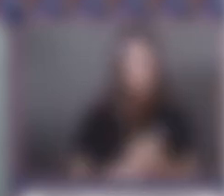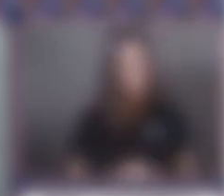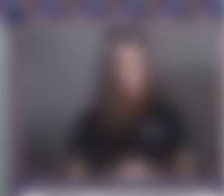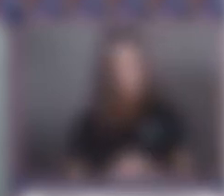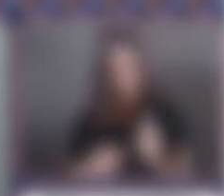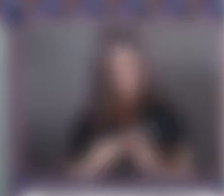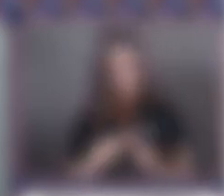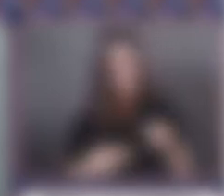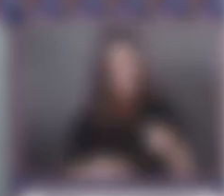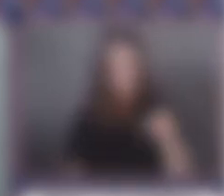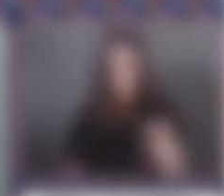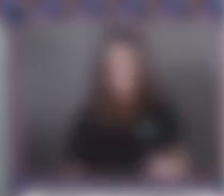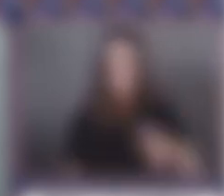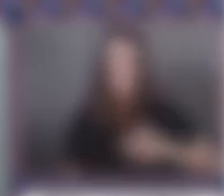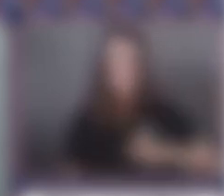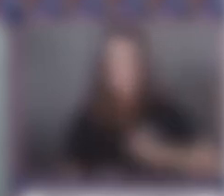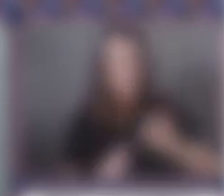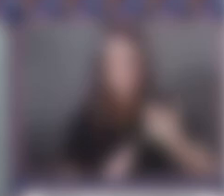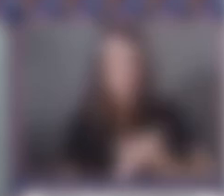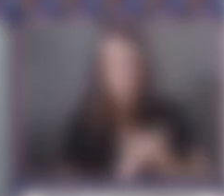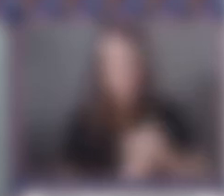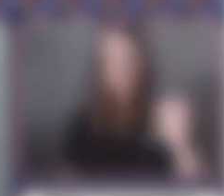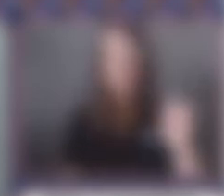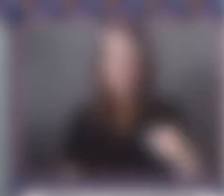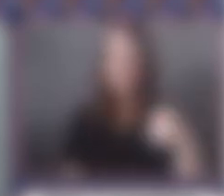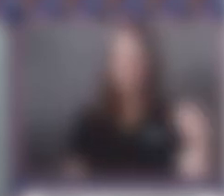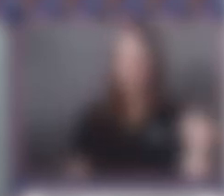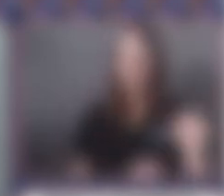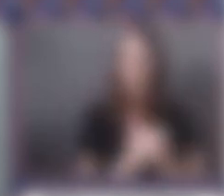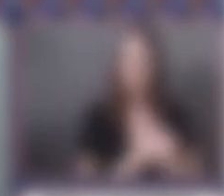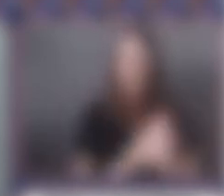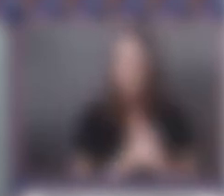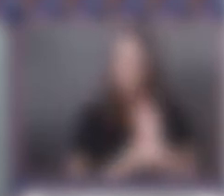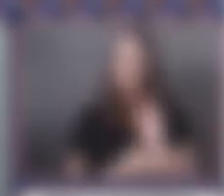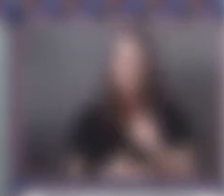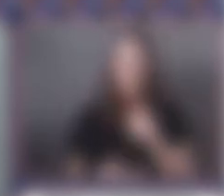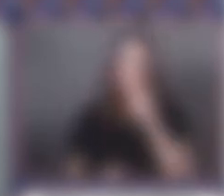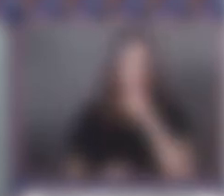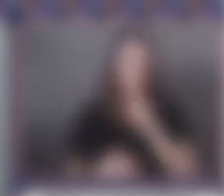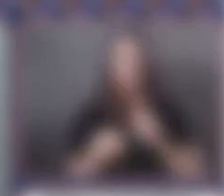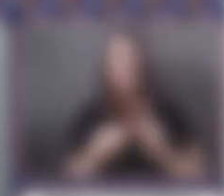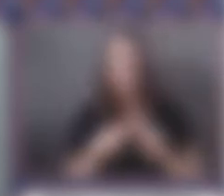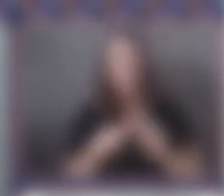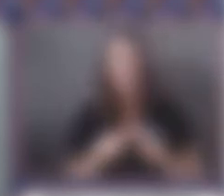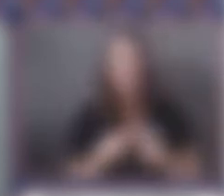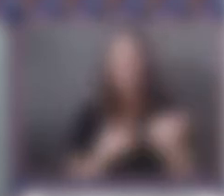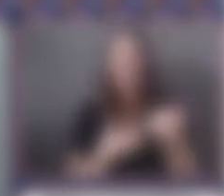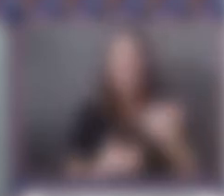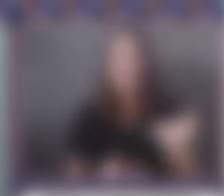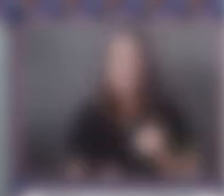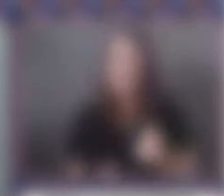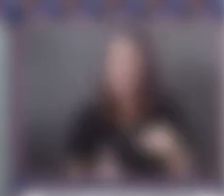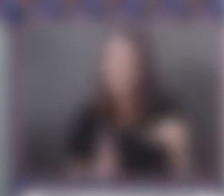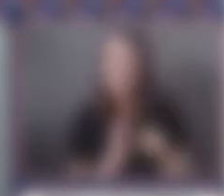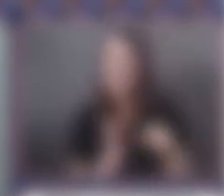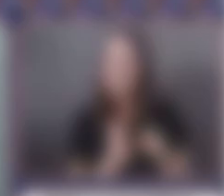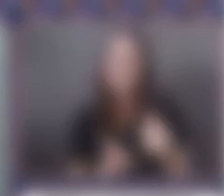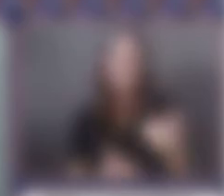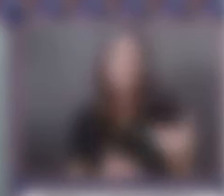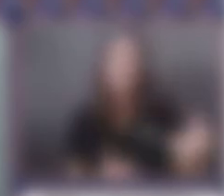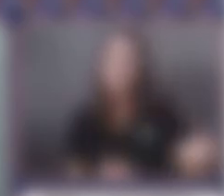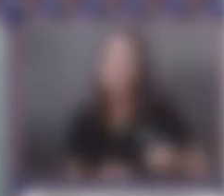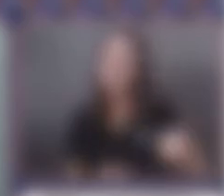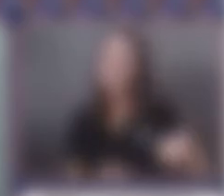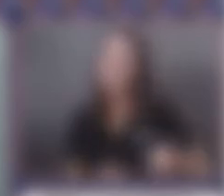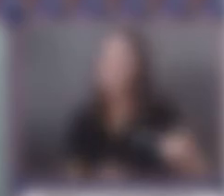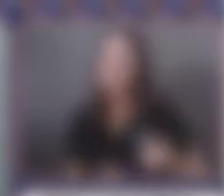reconsideration, and this means people are continuing to receive funding for supports when they may no longer need it. It's not uncommon for participants to become unable to